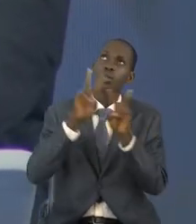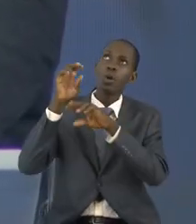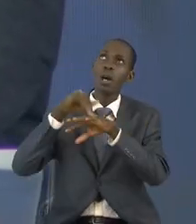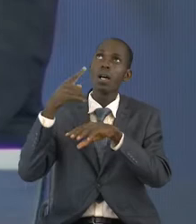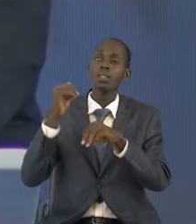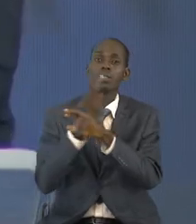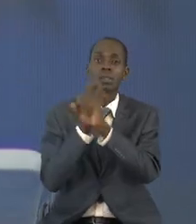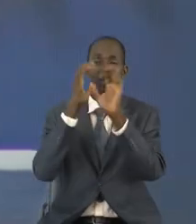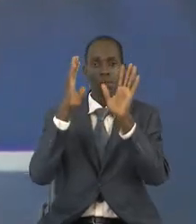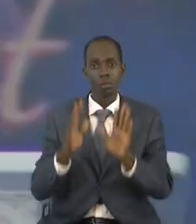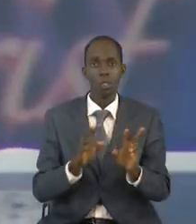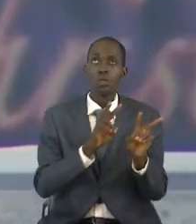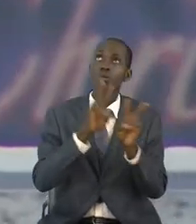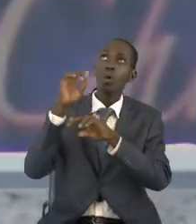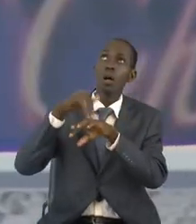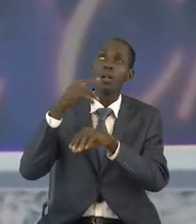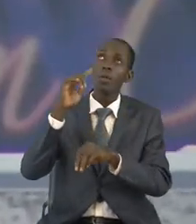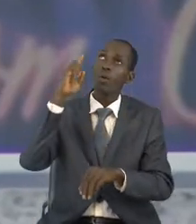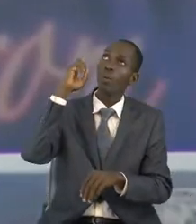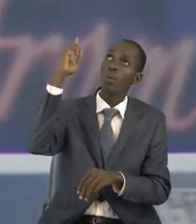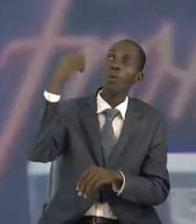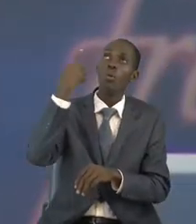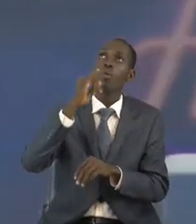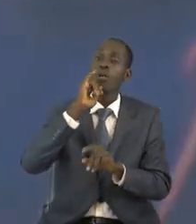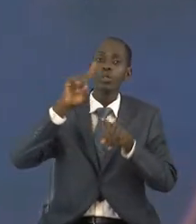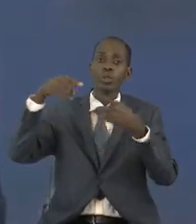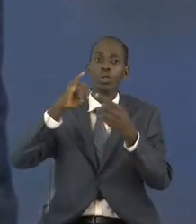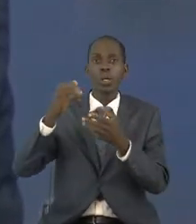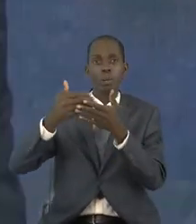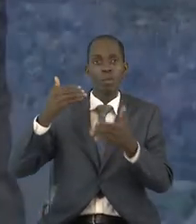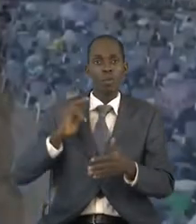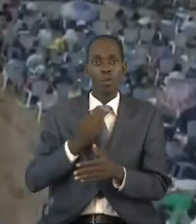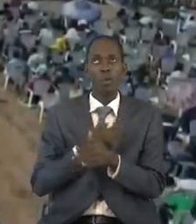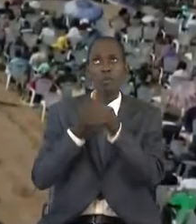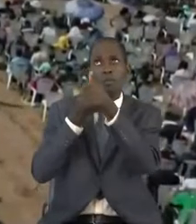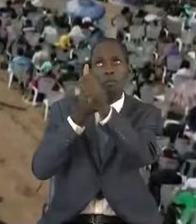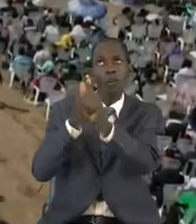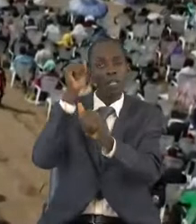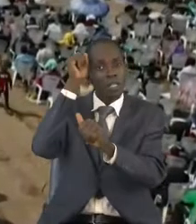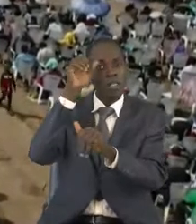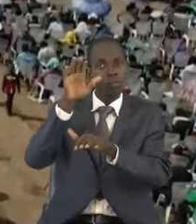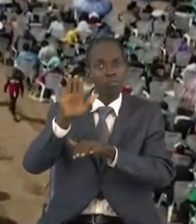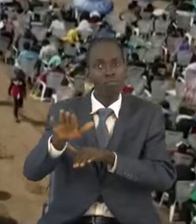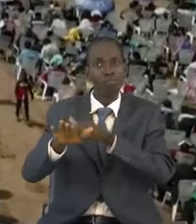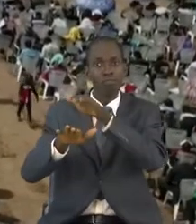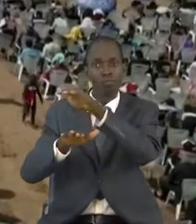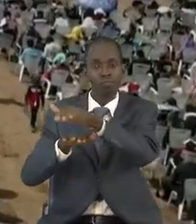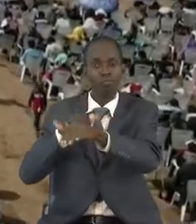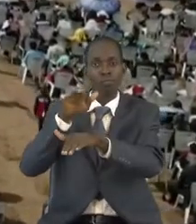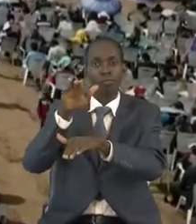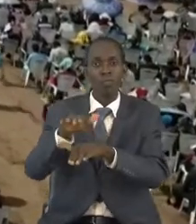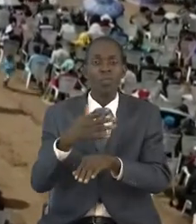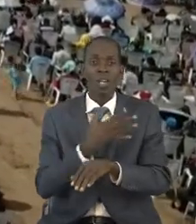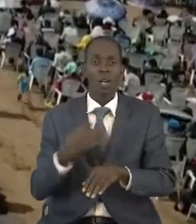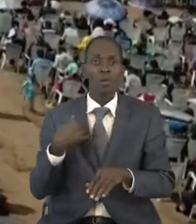at the one that is going before us. We're watching his steps. And because we're watching his steps, we take